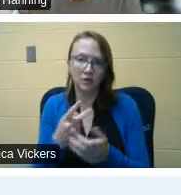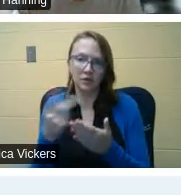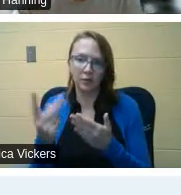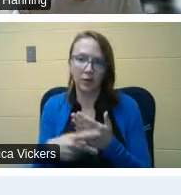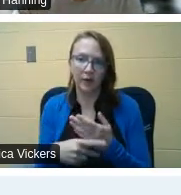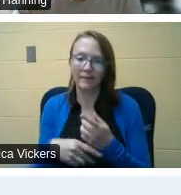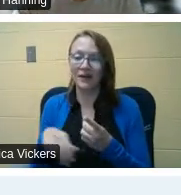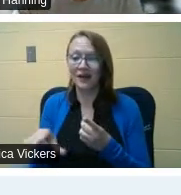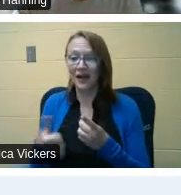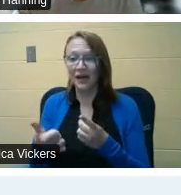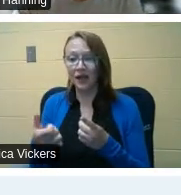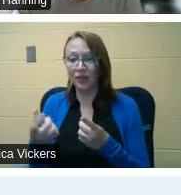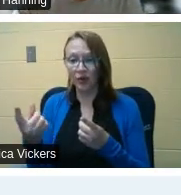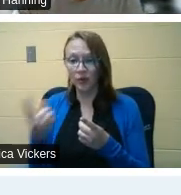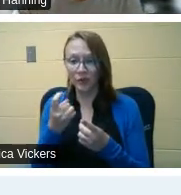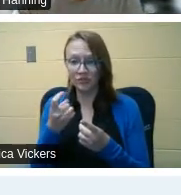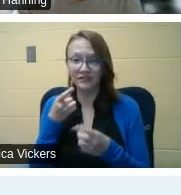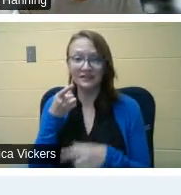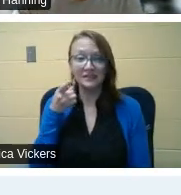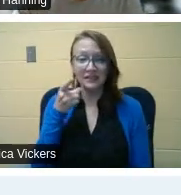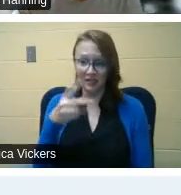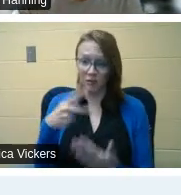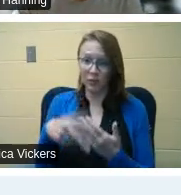OctoStudio free?